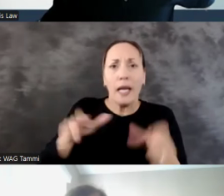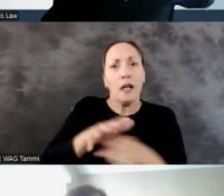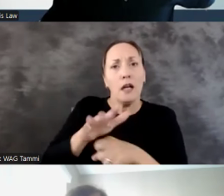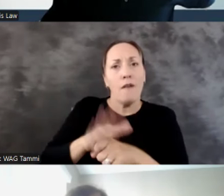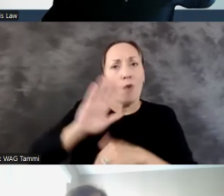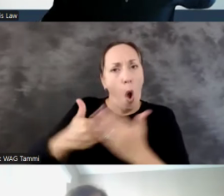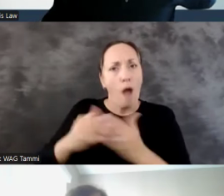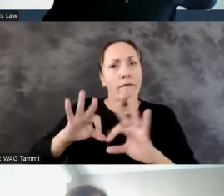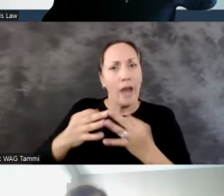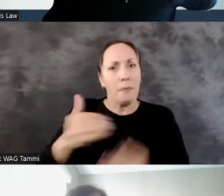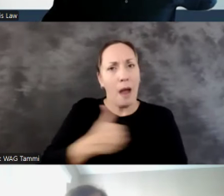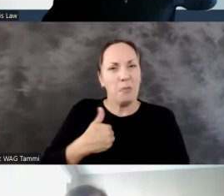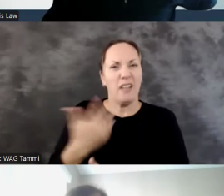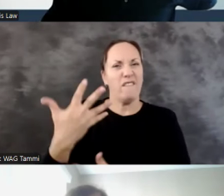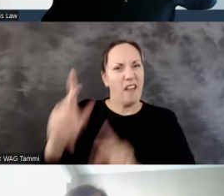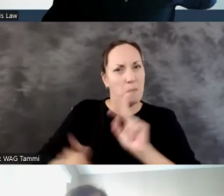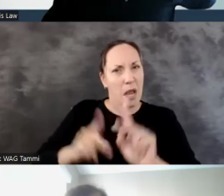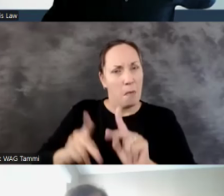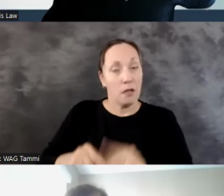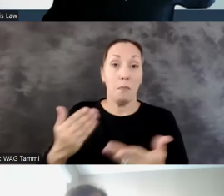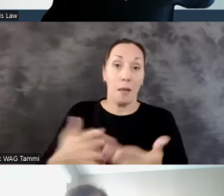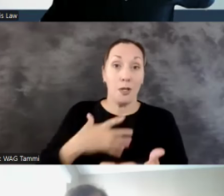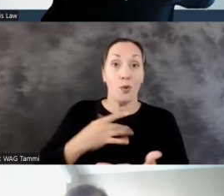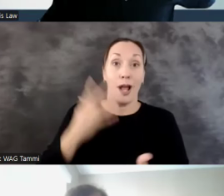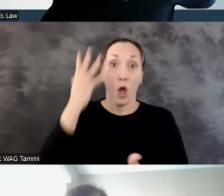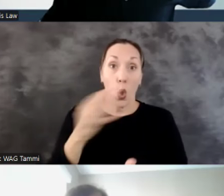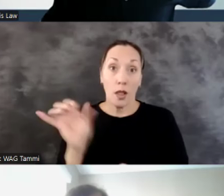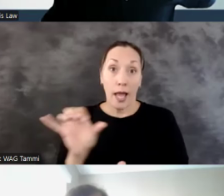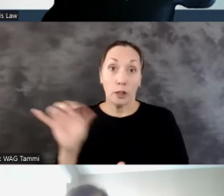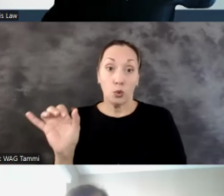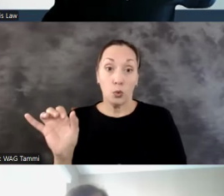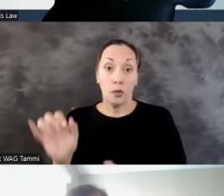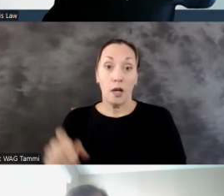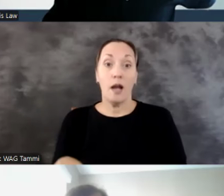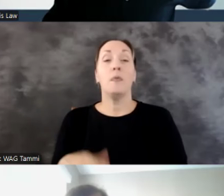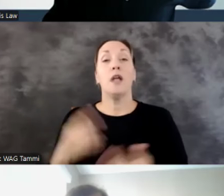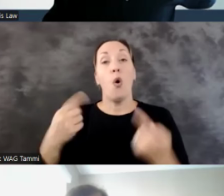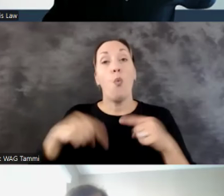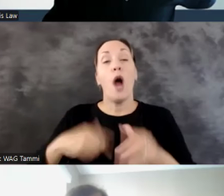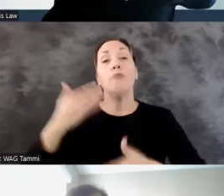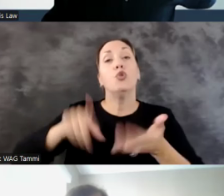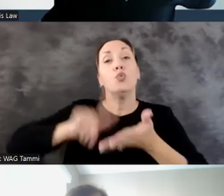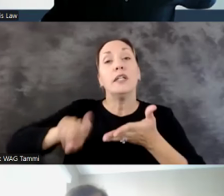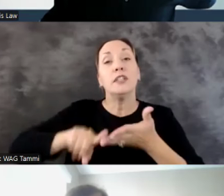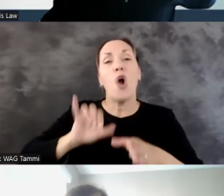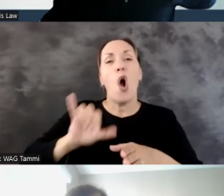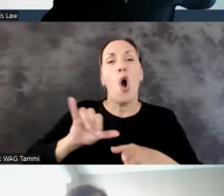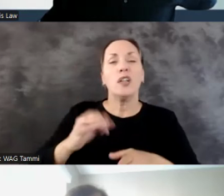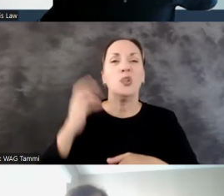may even think it looks nice. But then in the course of your research, you find out that this car